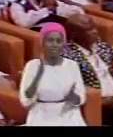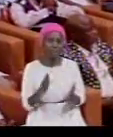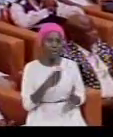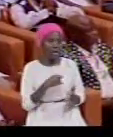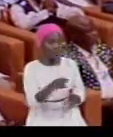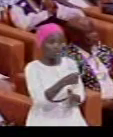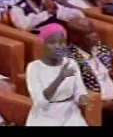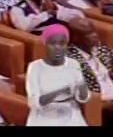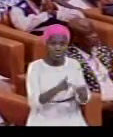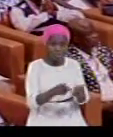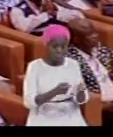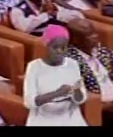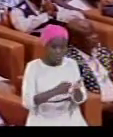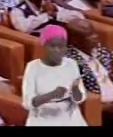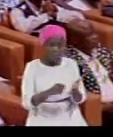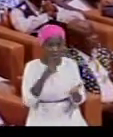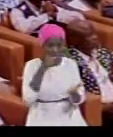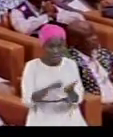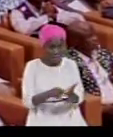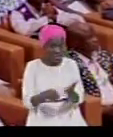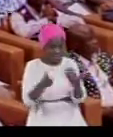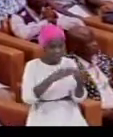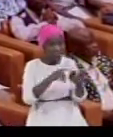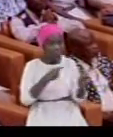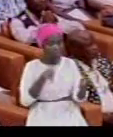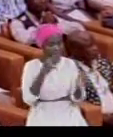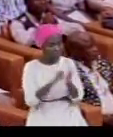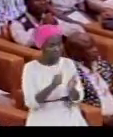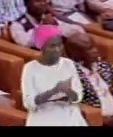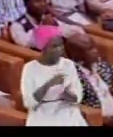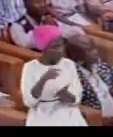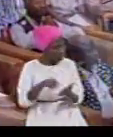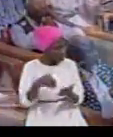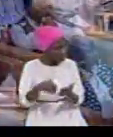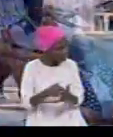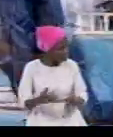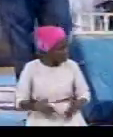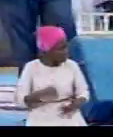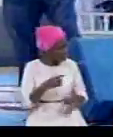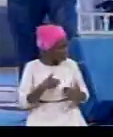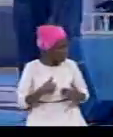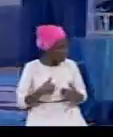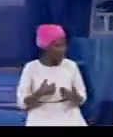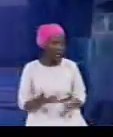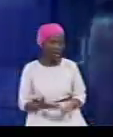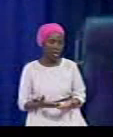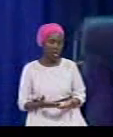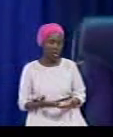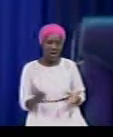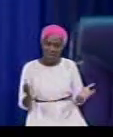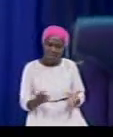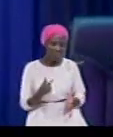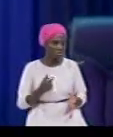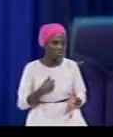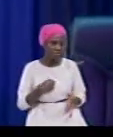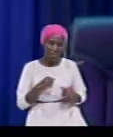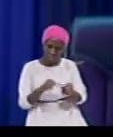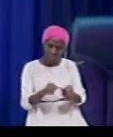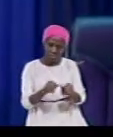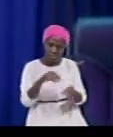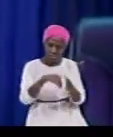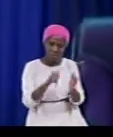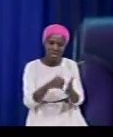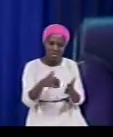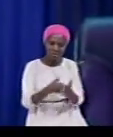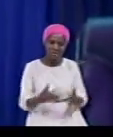back to me. They said, this new life you have, keep to that new life, and everything was all right. And